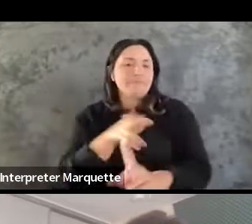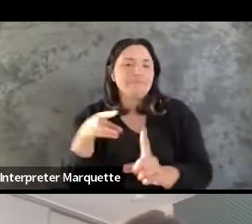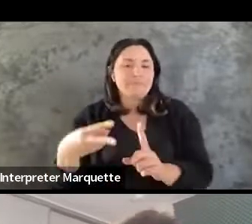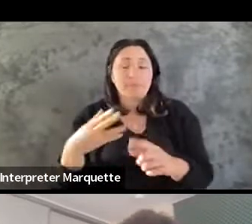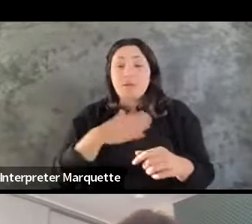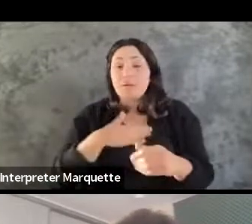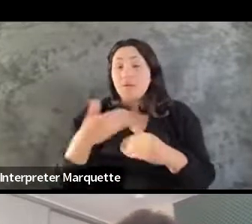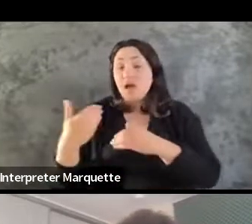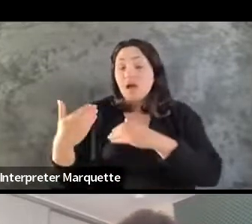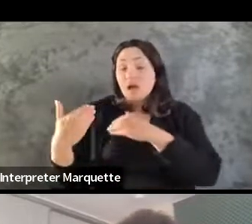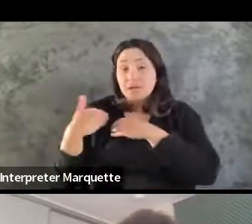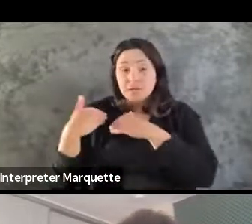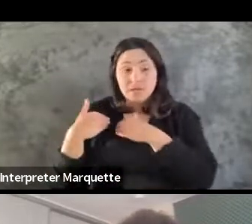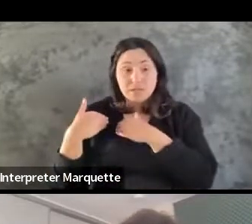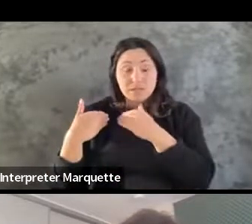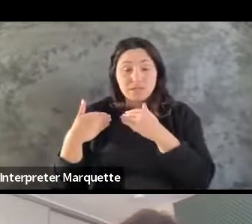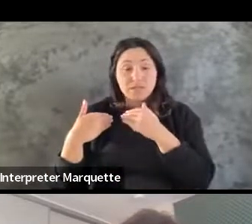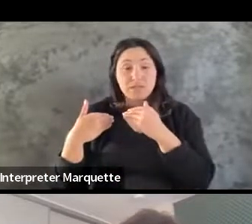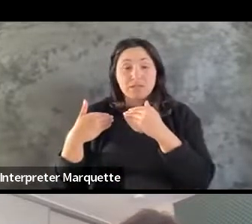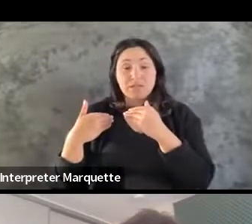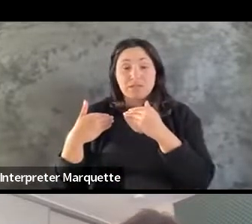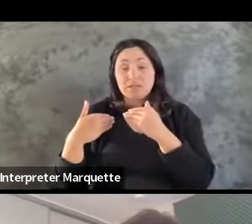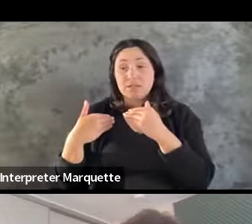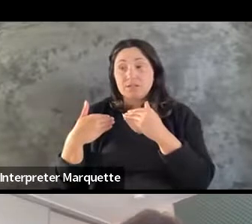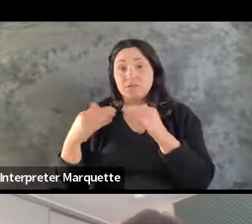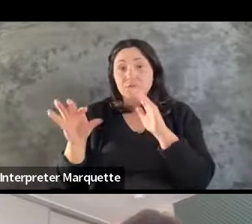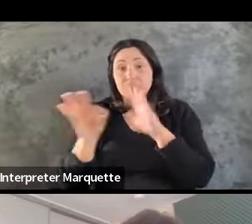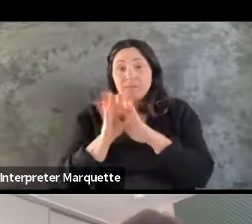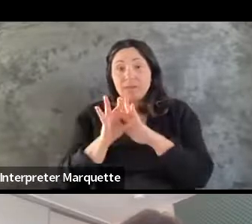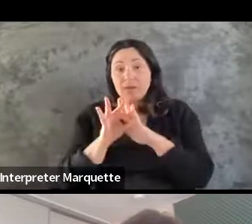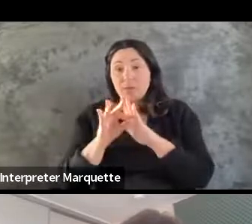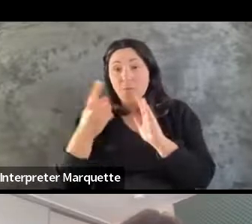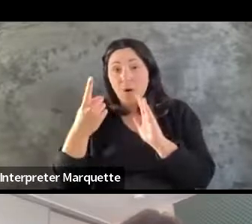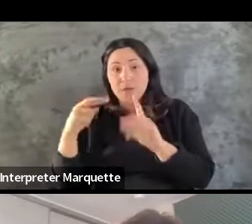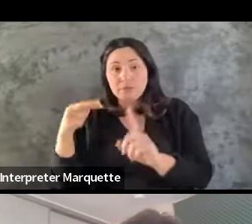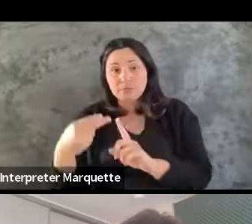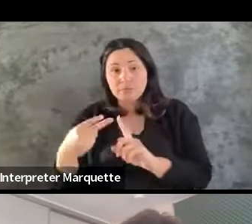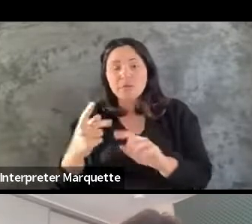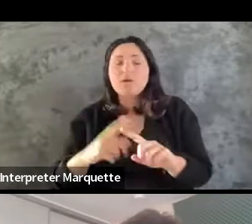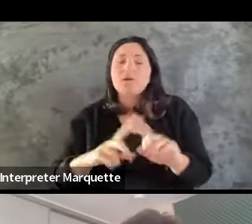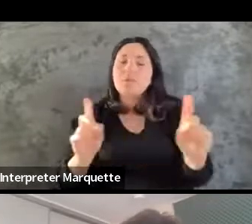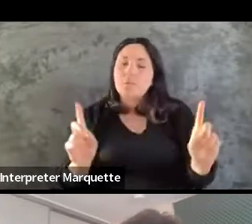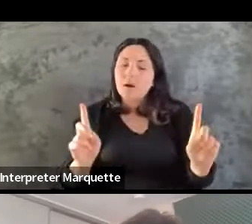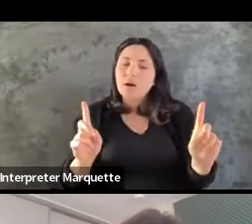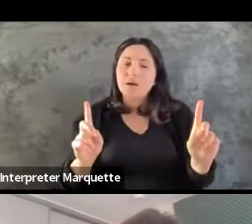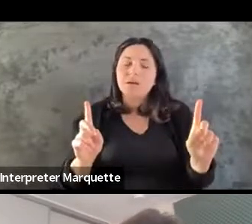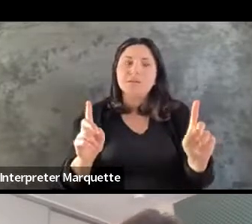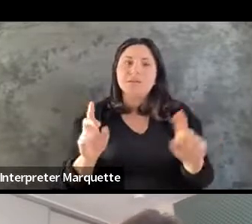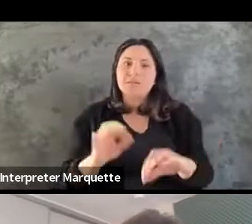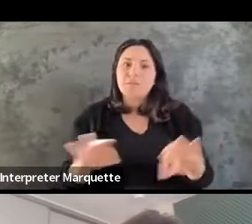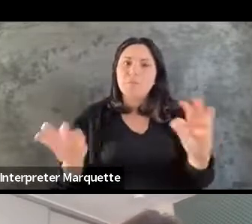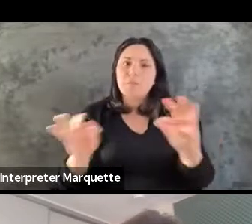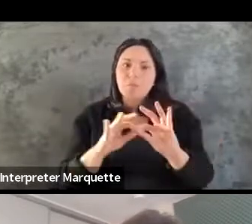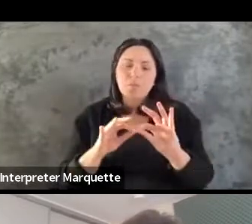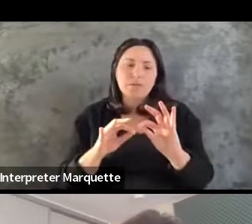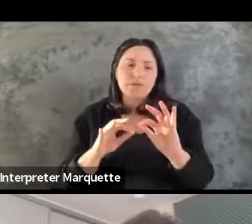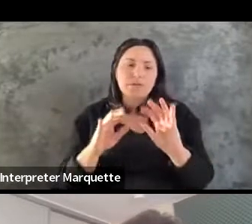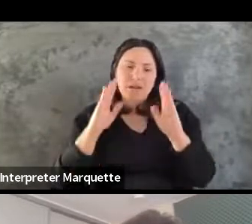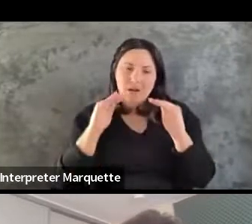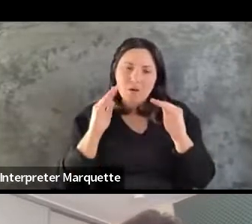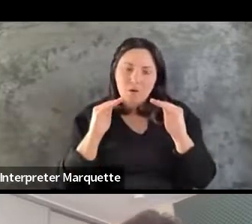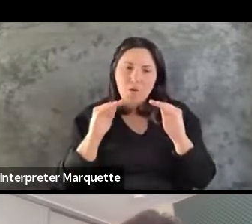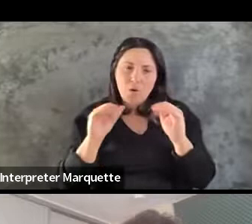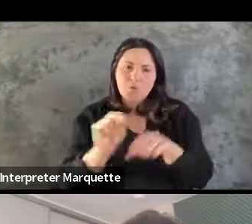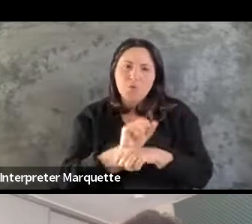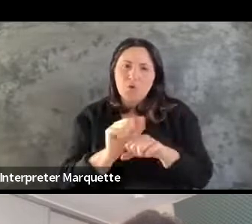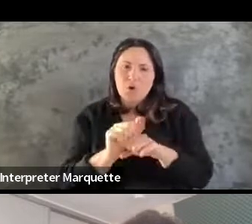job to pick a side in that, but we do really, I'm hoping that we continue to work on this